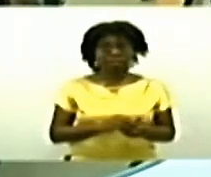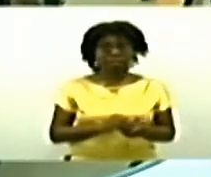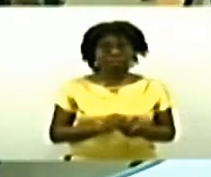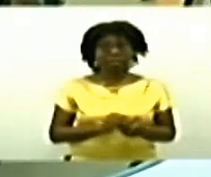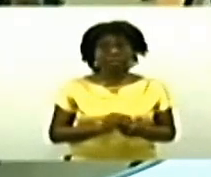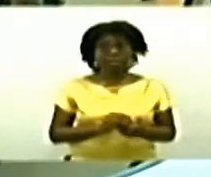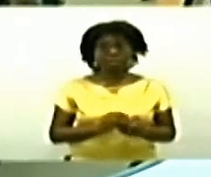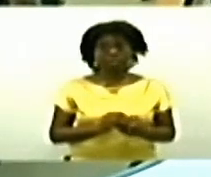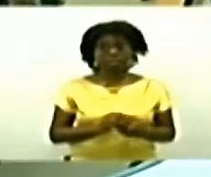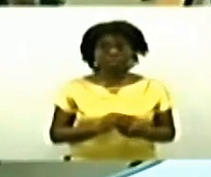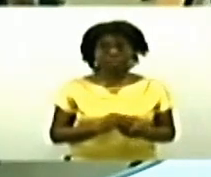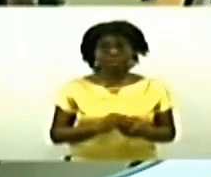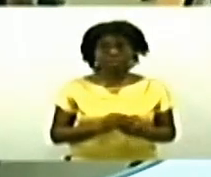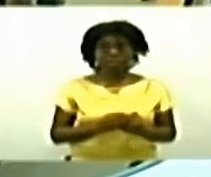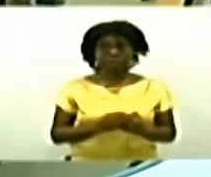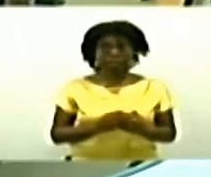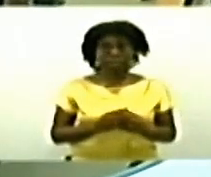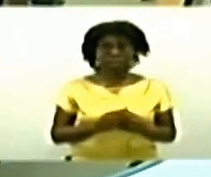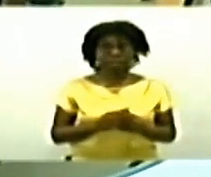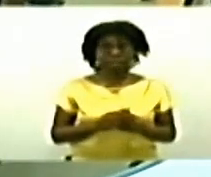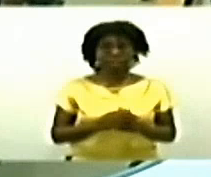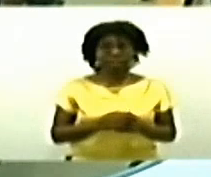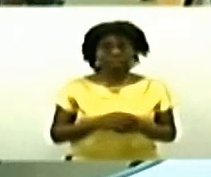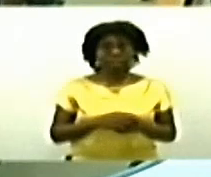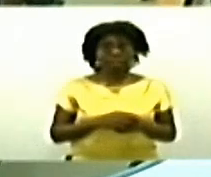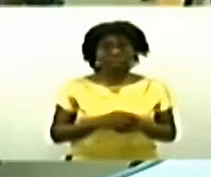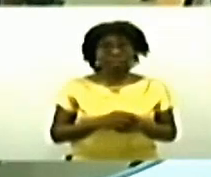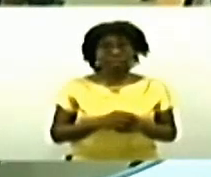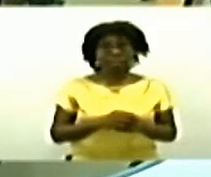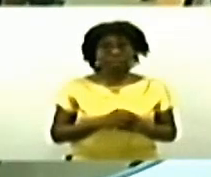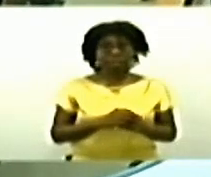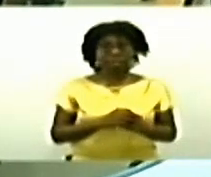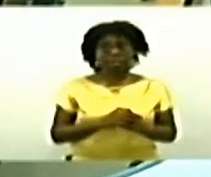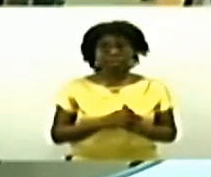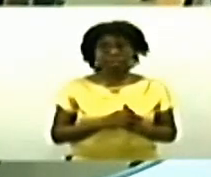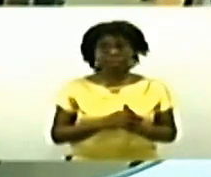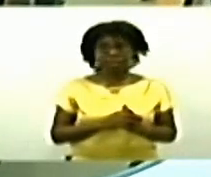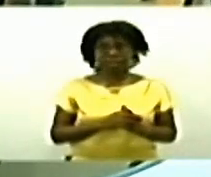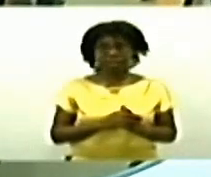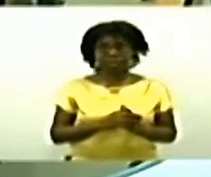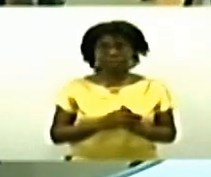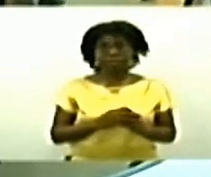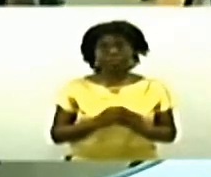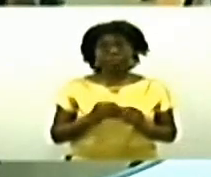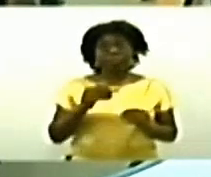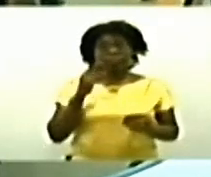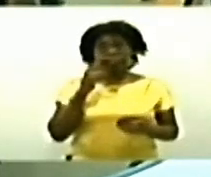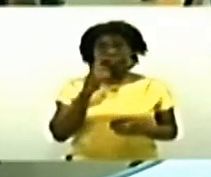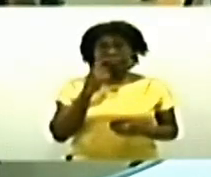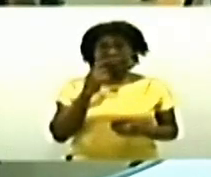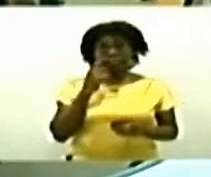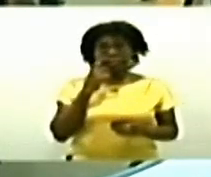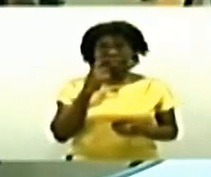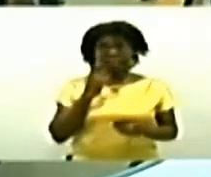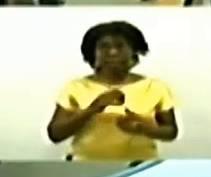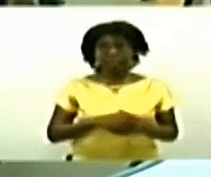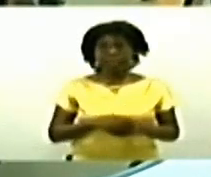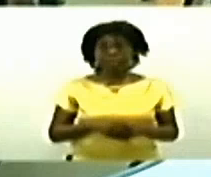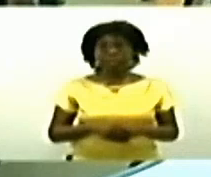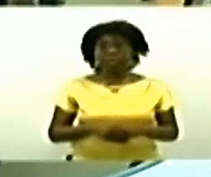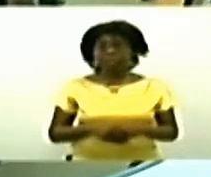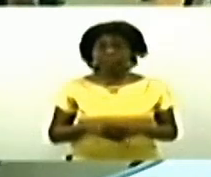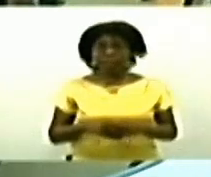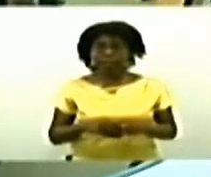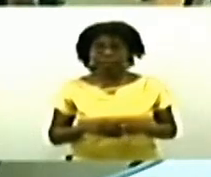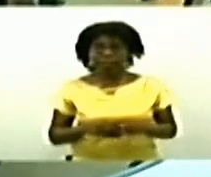Yes, Mr. President, I would like to join with my colleagues on the other side and the private sector